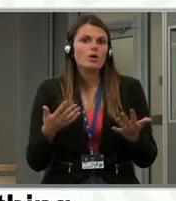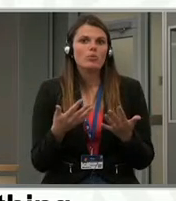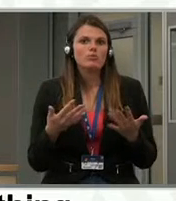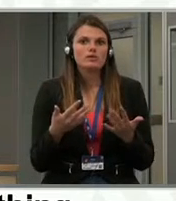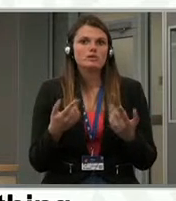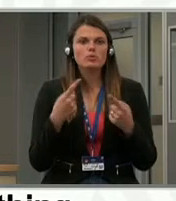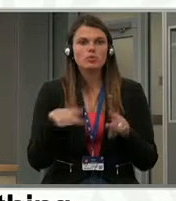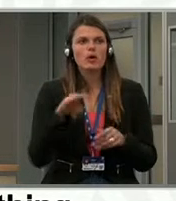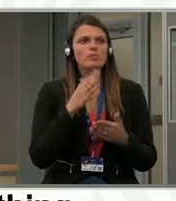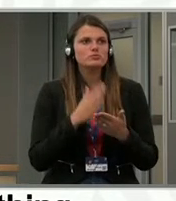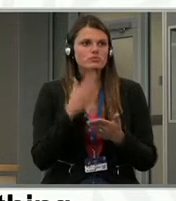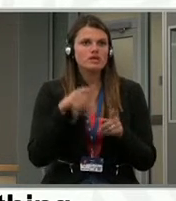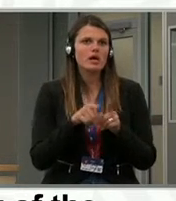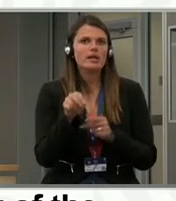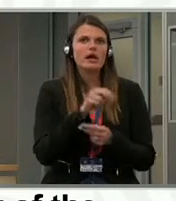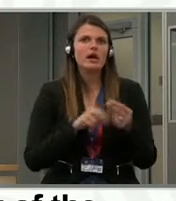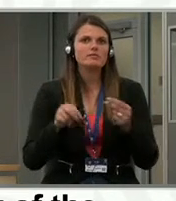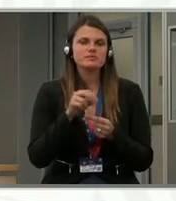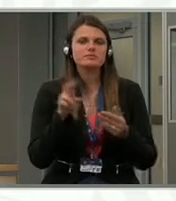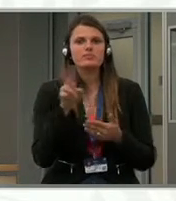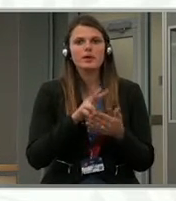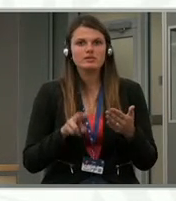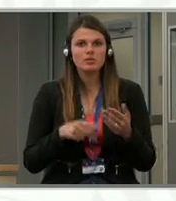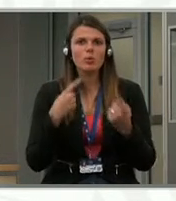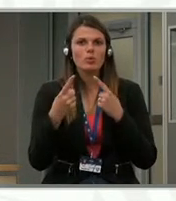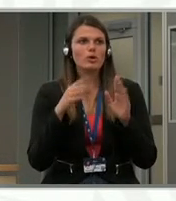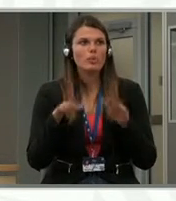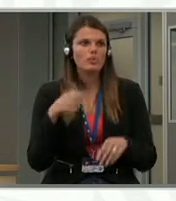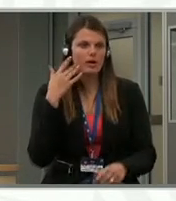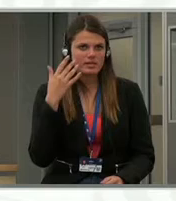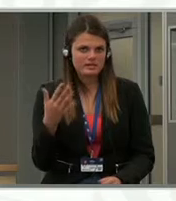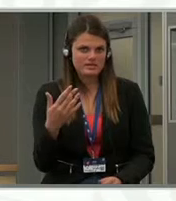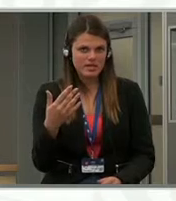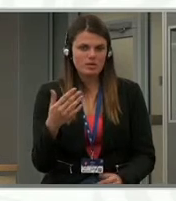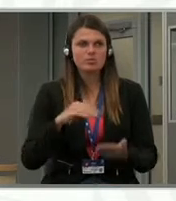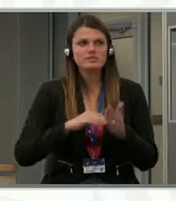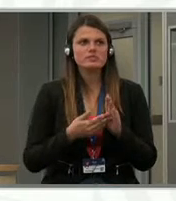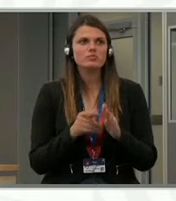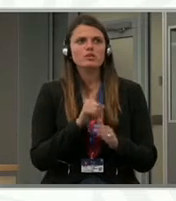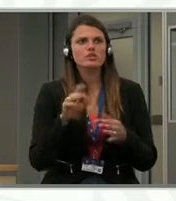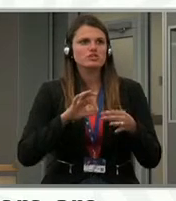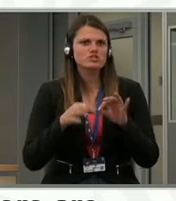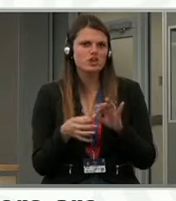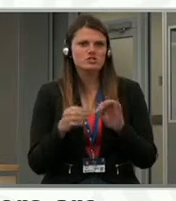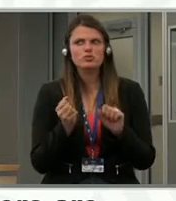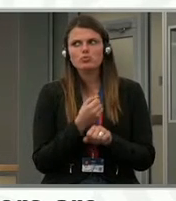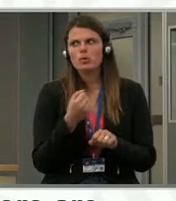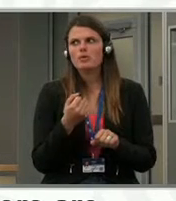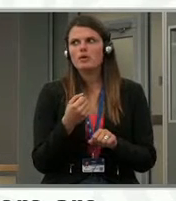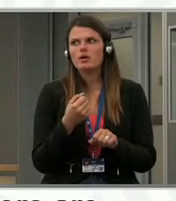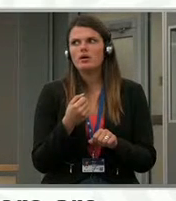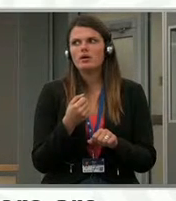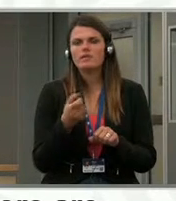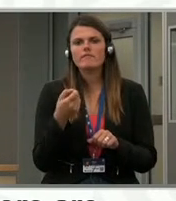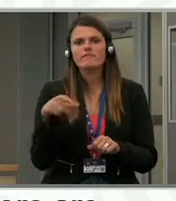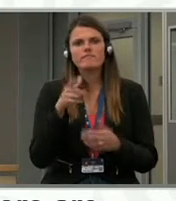the review of the strategy. Hope. The situation is difficult, but there are a number of best practices out there.